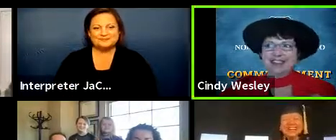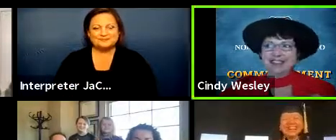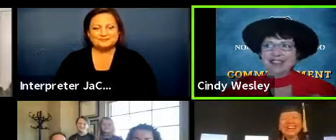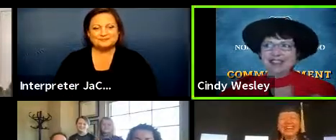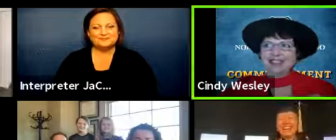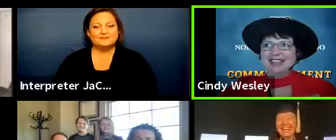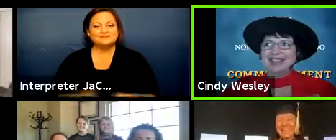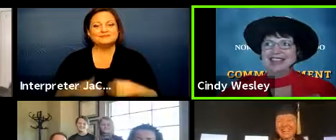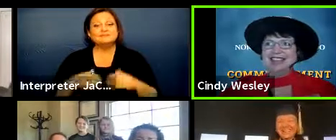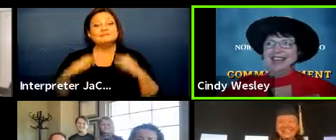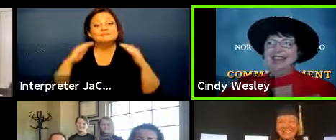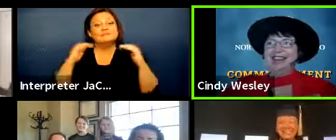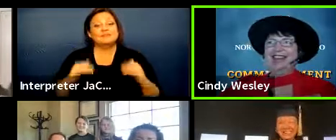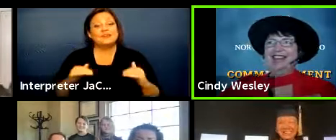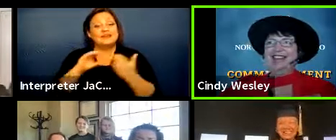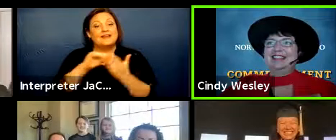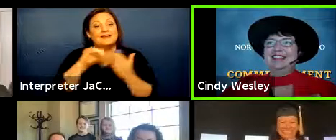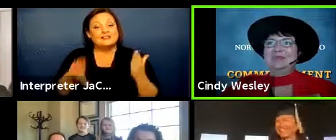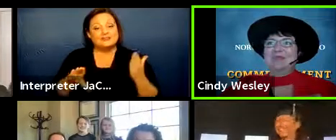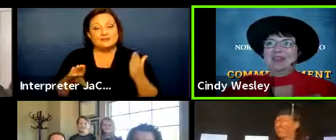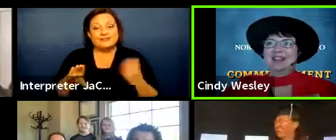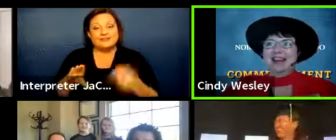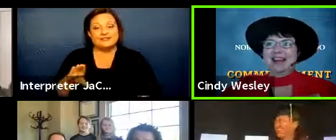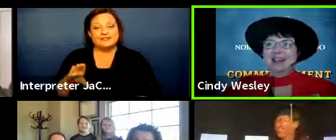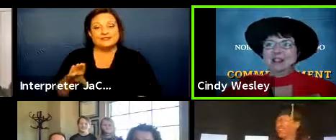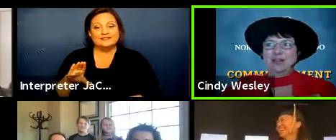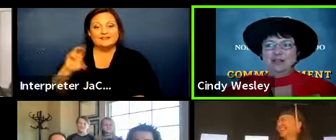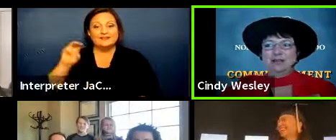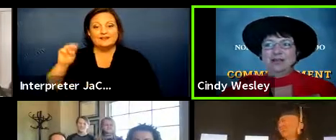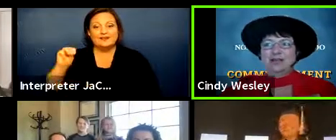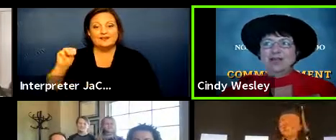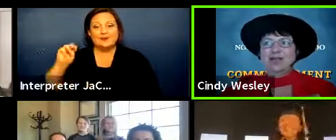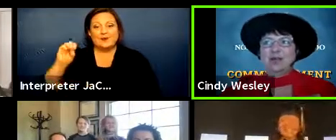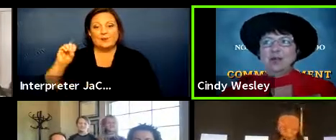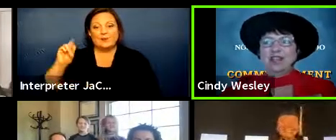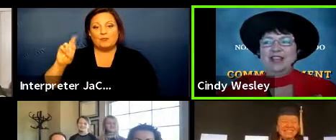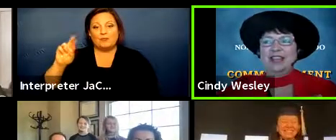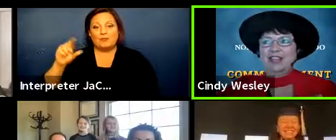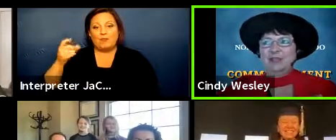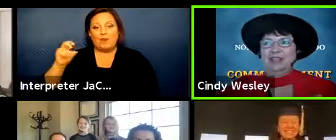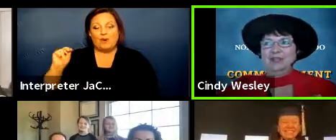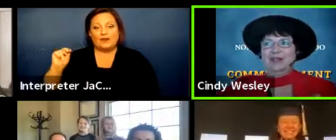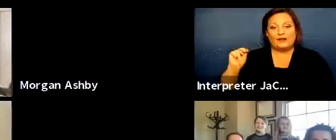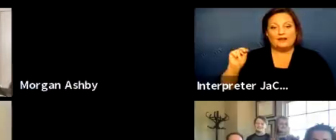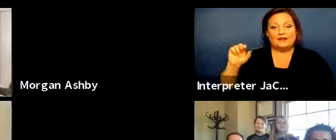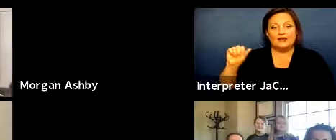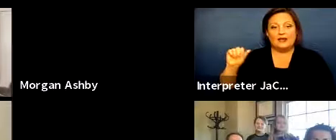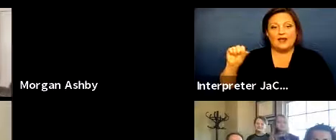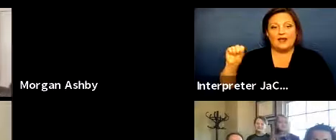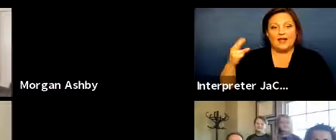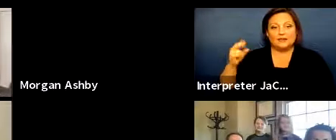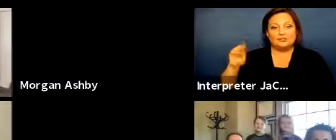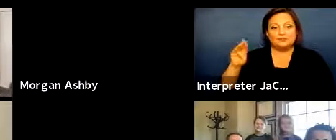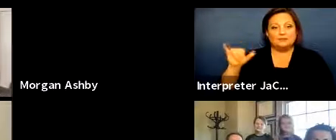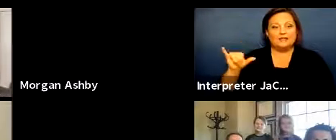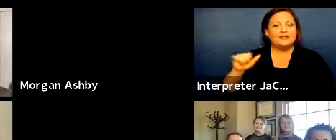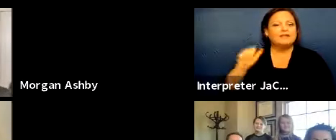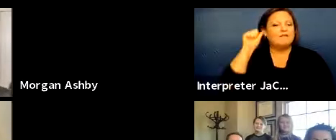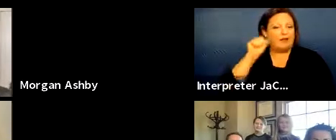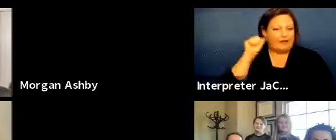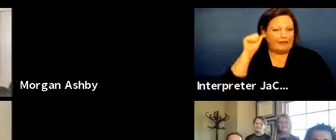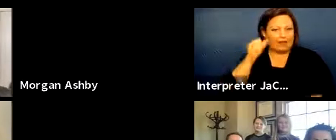Our next student is Morgan Ashby. Morgan Ashby's major is